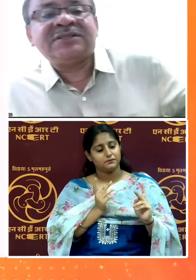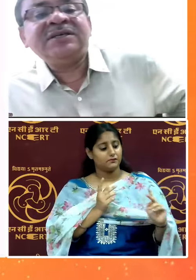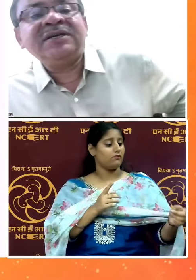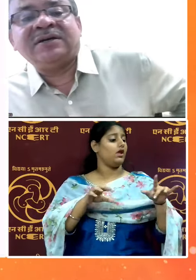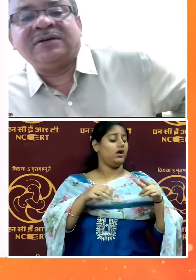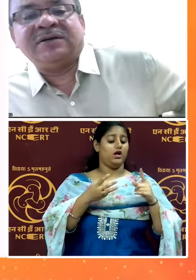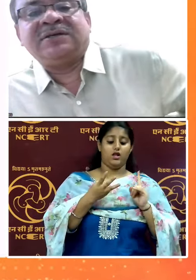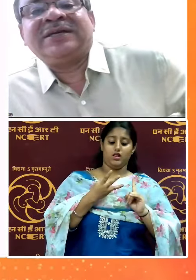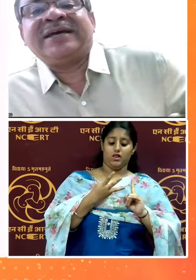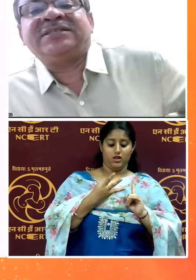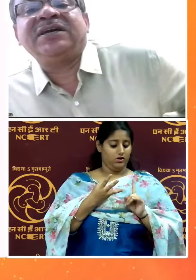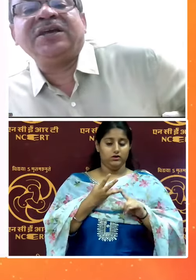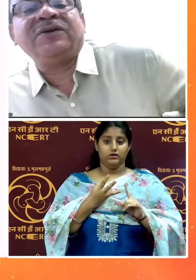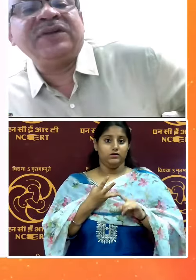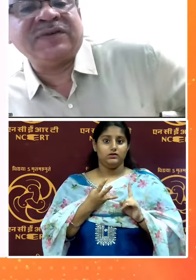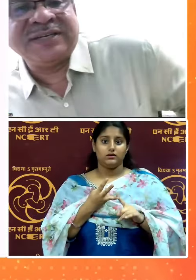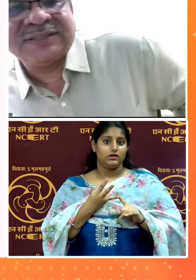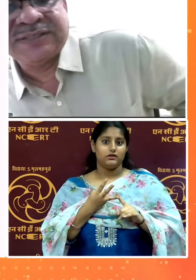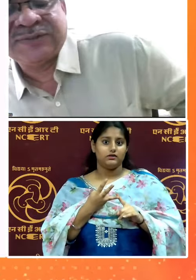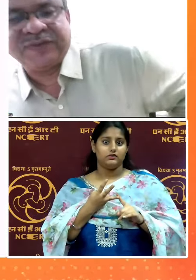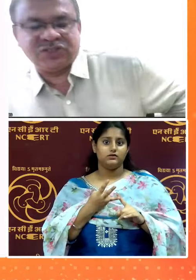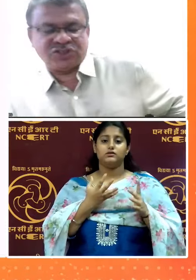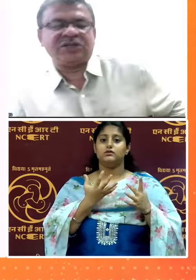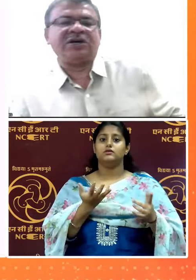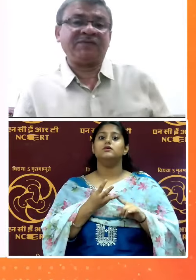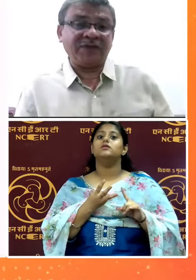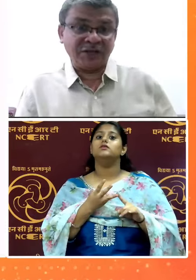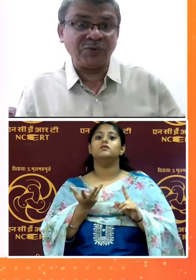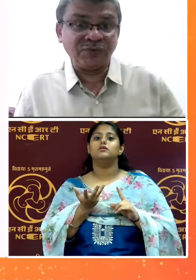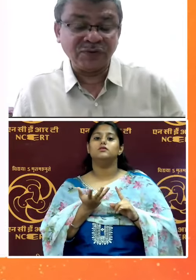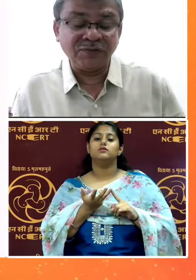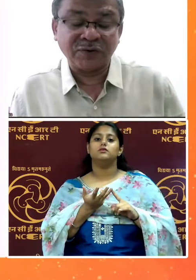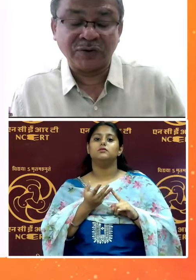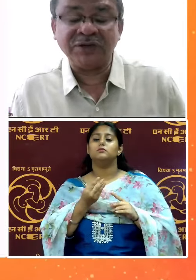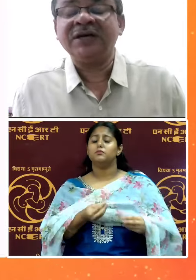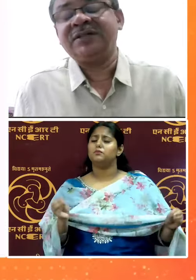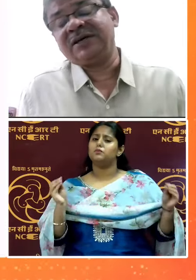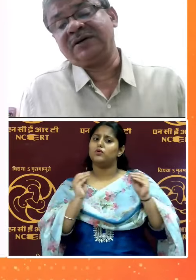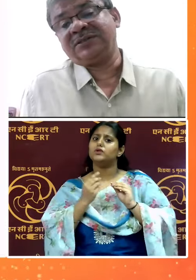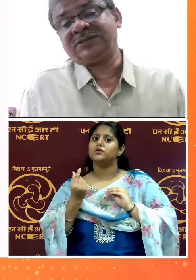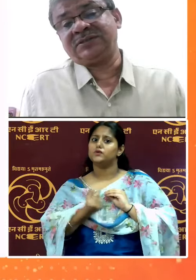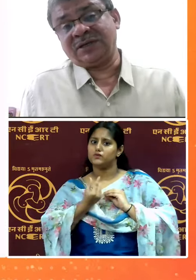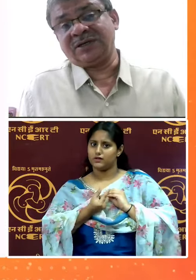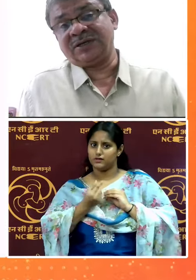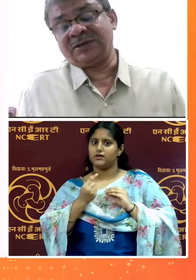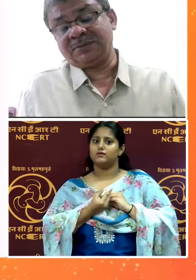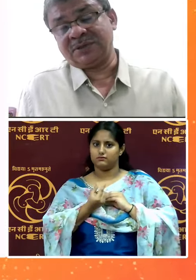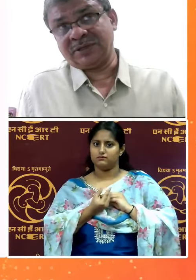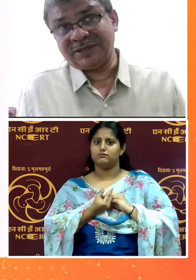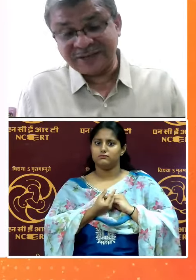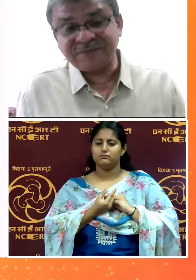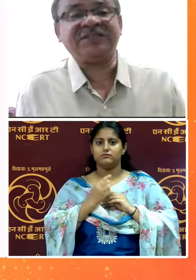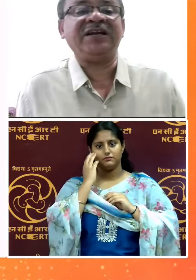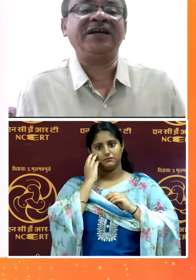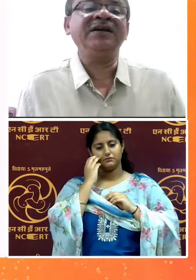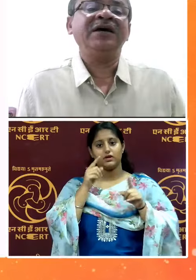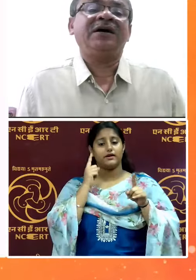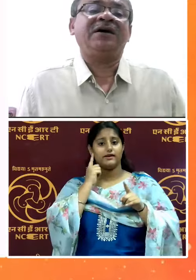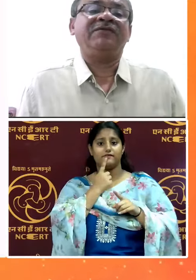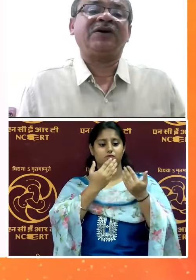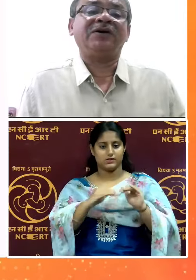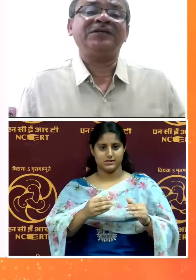The third category of devices which are very useful for the deaf